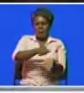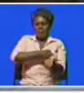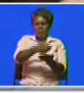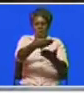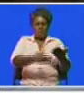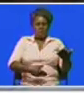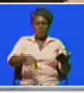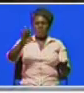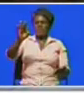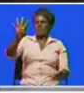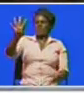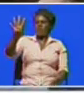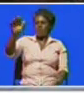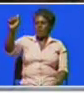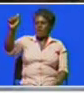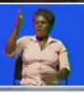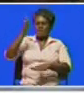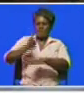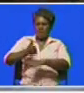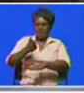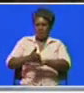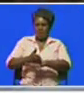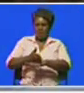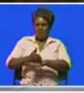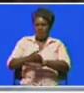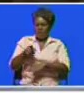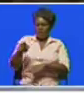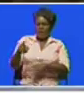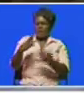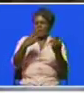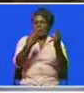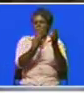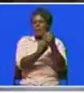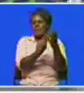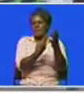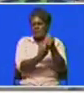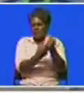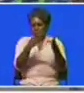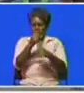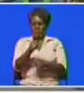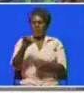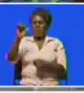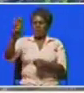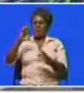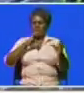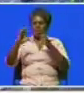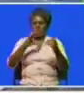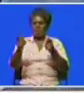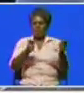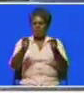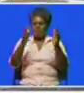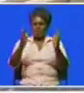Forms 34A bandia. Na hiyo ndiyo partner ya SAFRAN. IEBC's communication manager Andrew